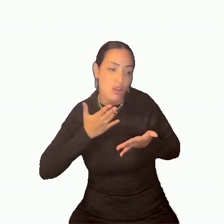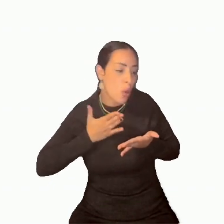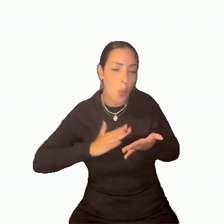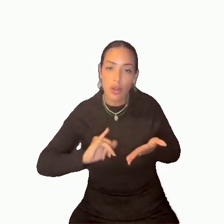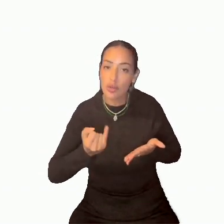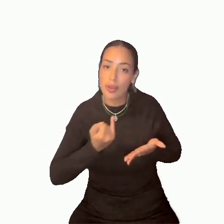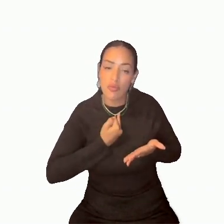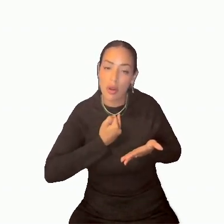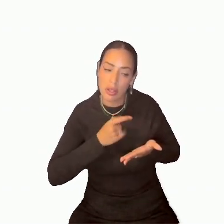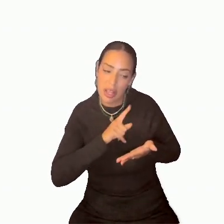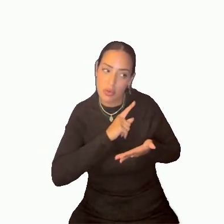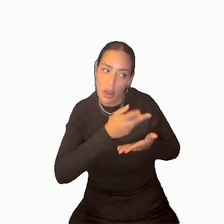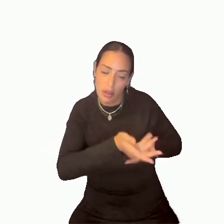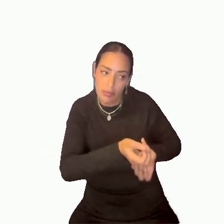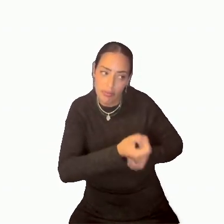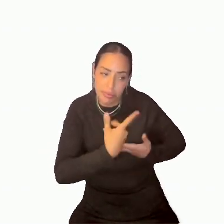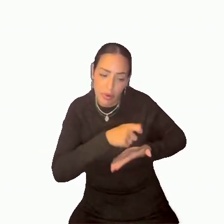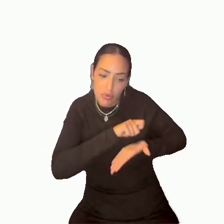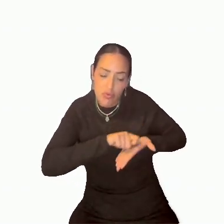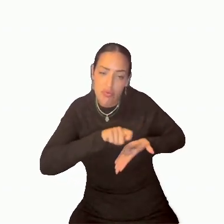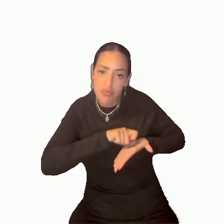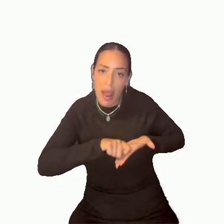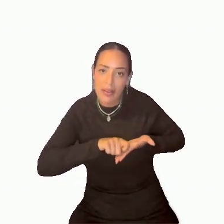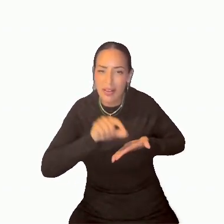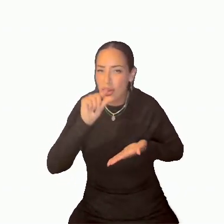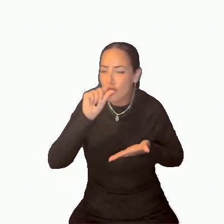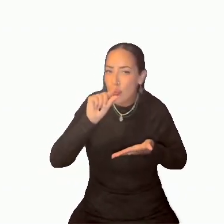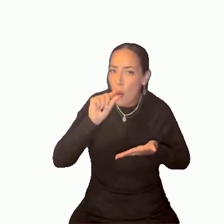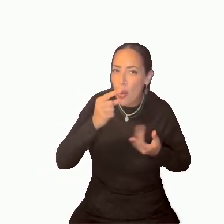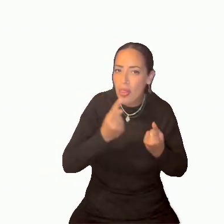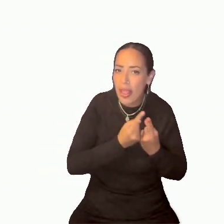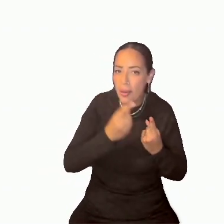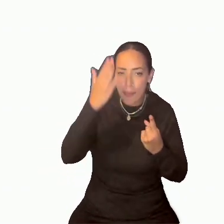wrong thing. Here we see how the